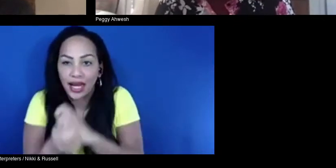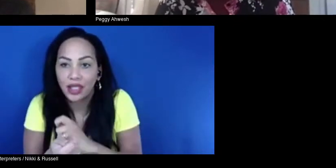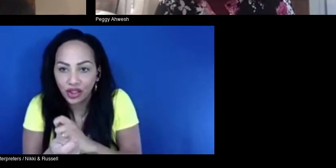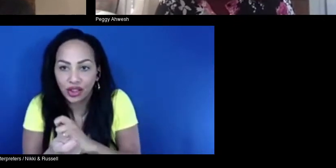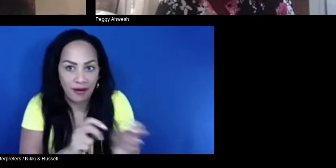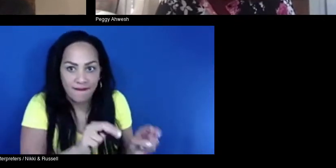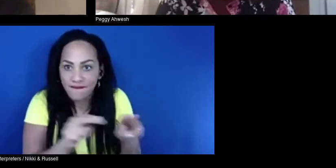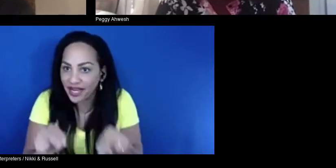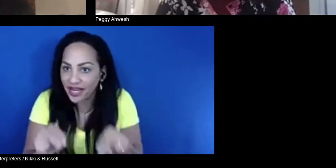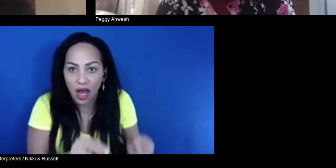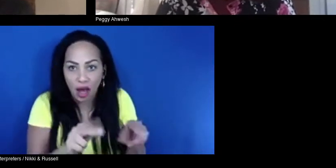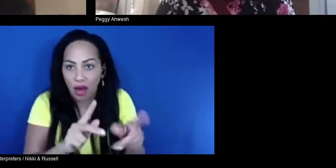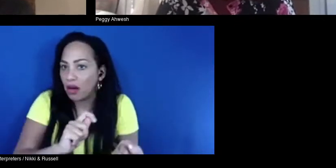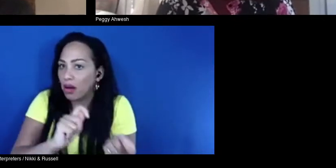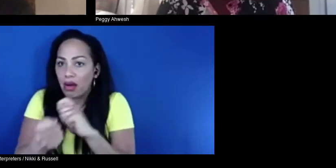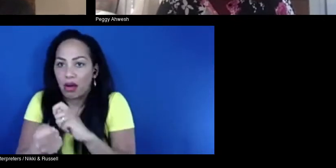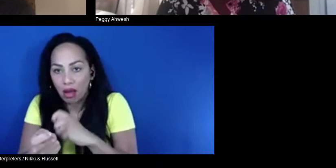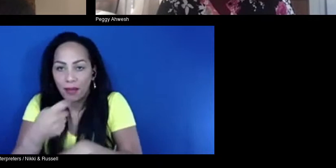allowed me to kind of